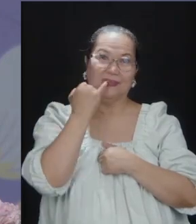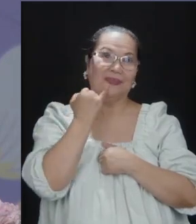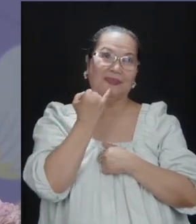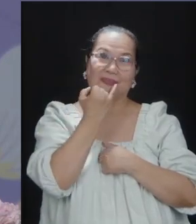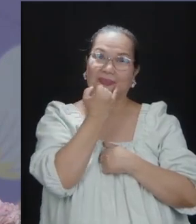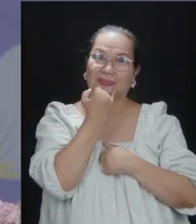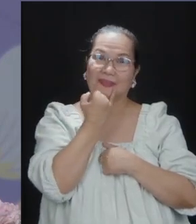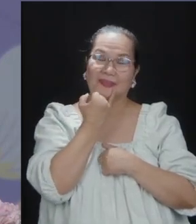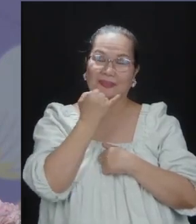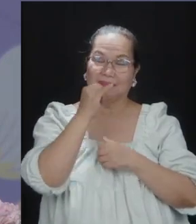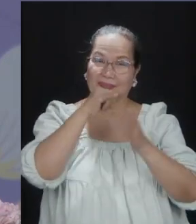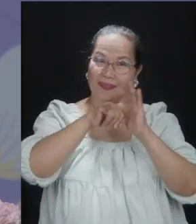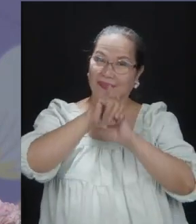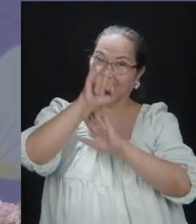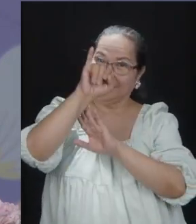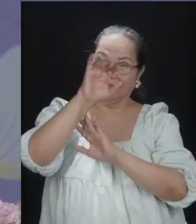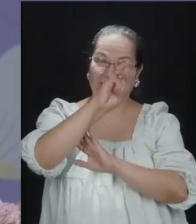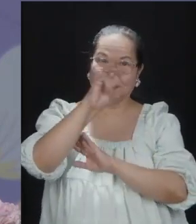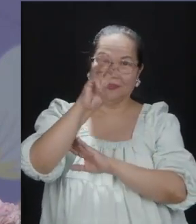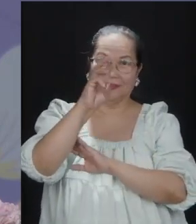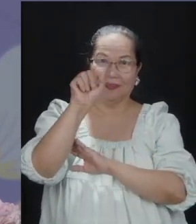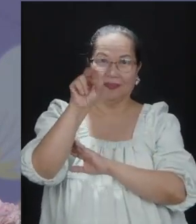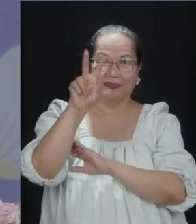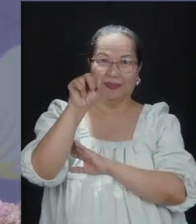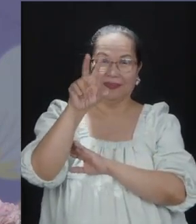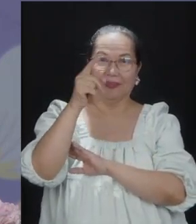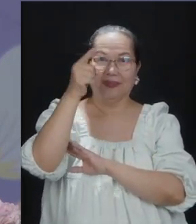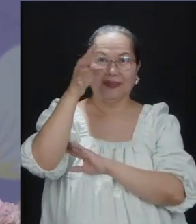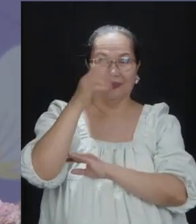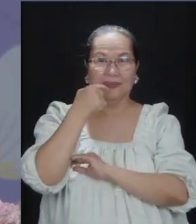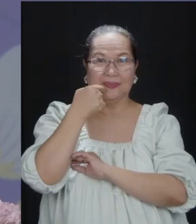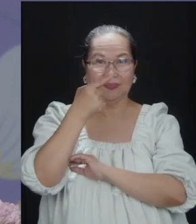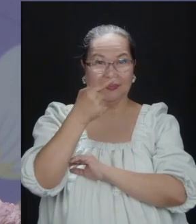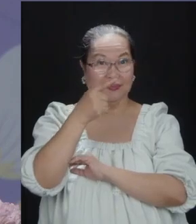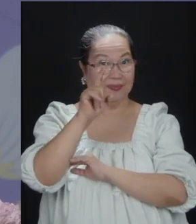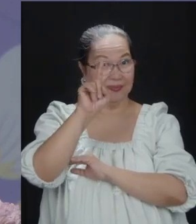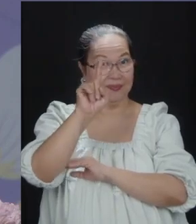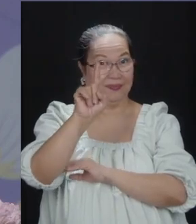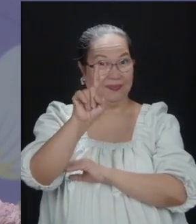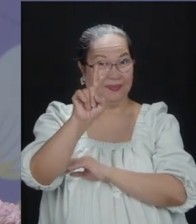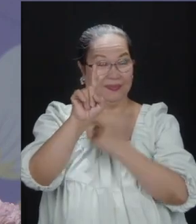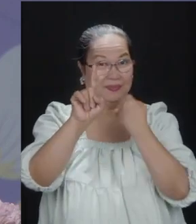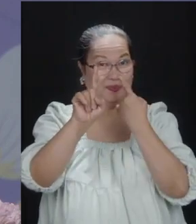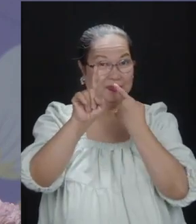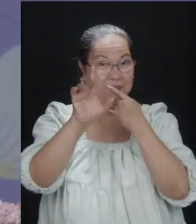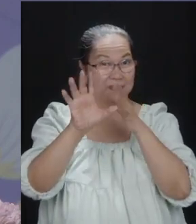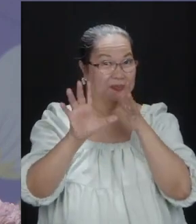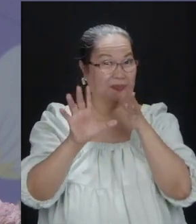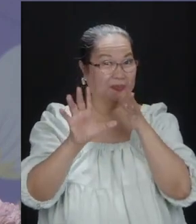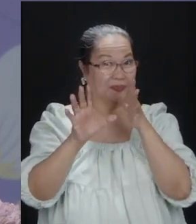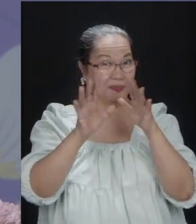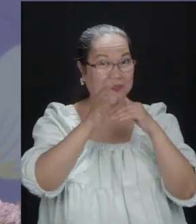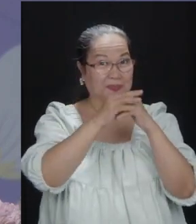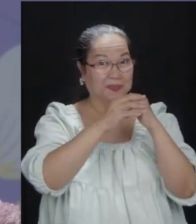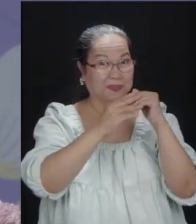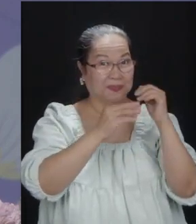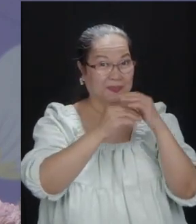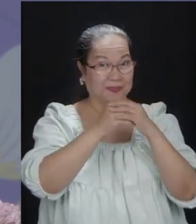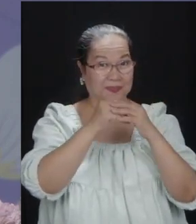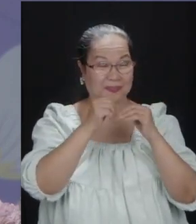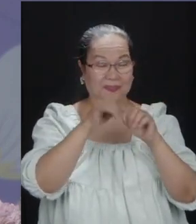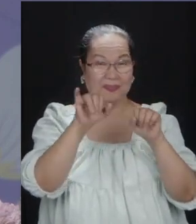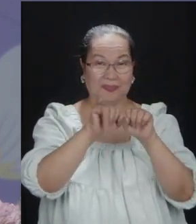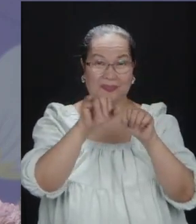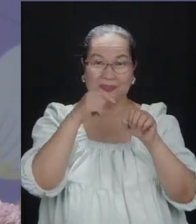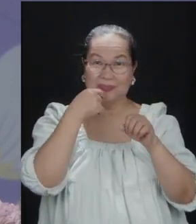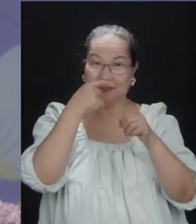In Isaiah 66:13, God says, "As one whom his mother comforts, so I